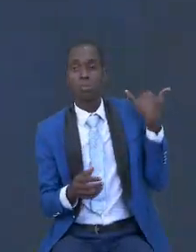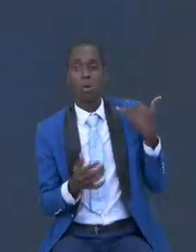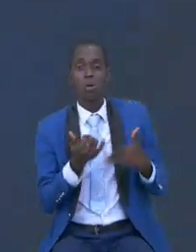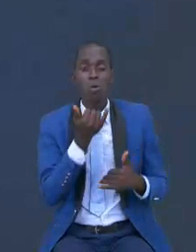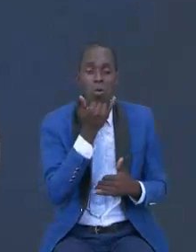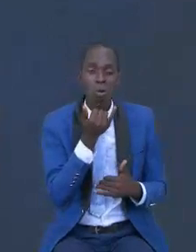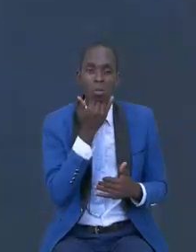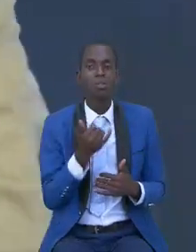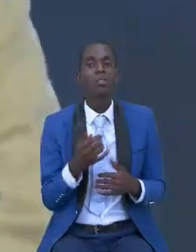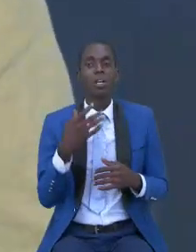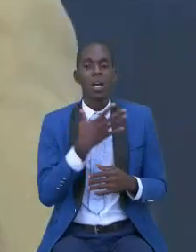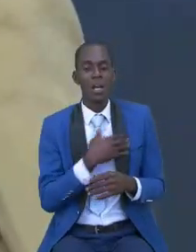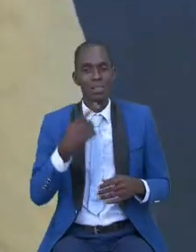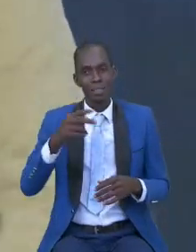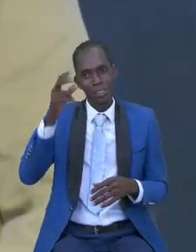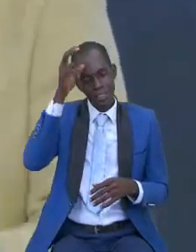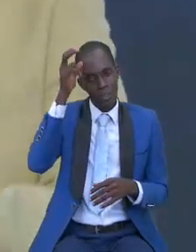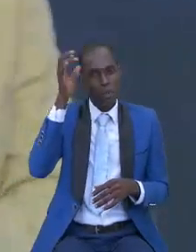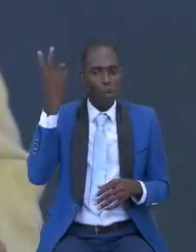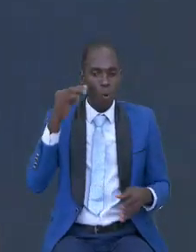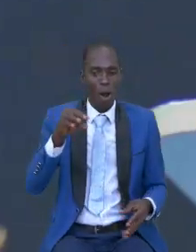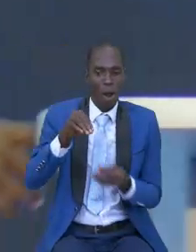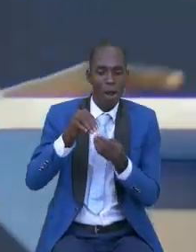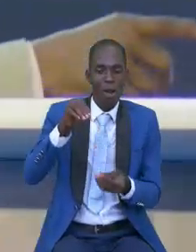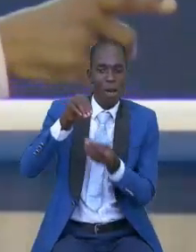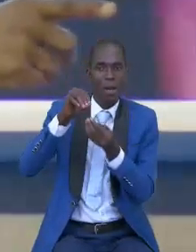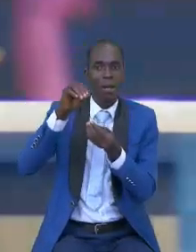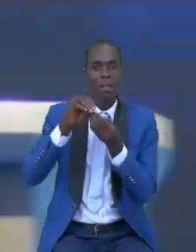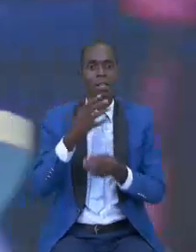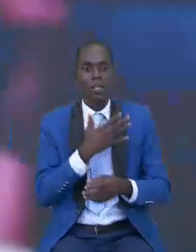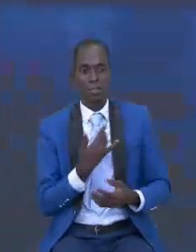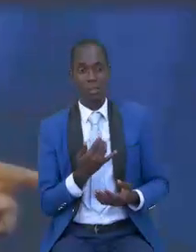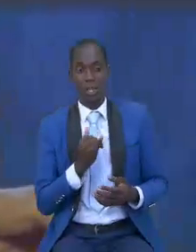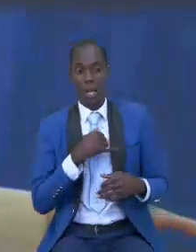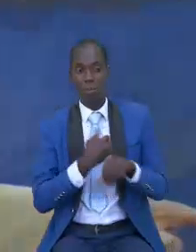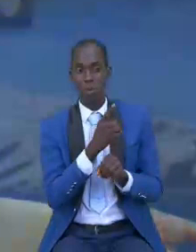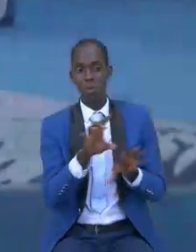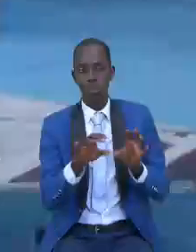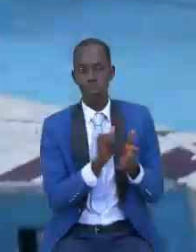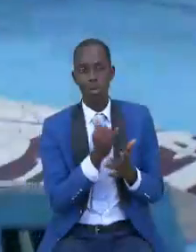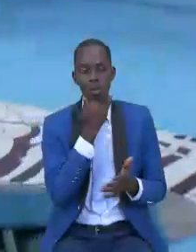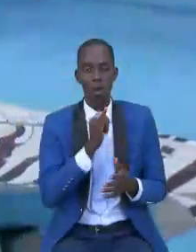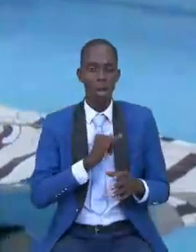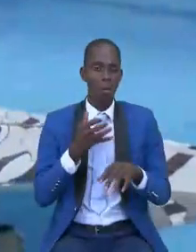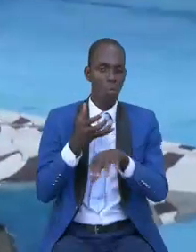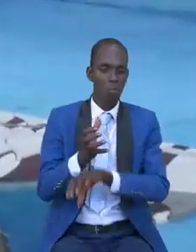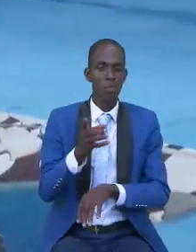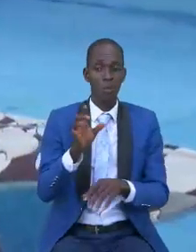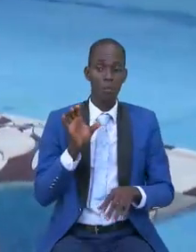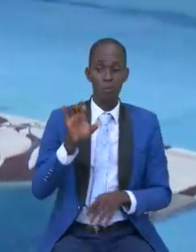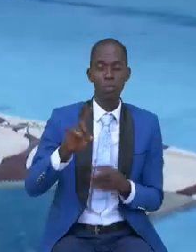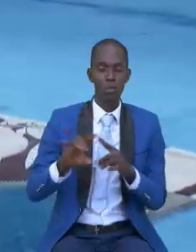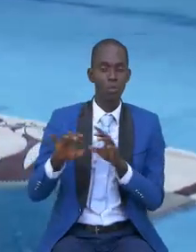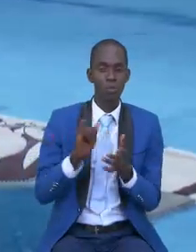sinful, and the devil was piling it up, and Satan was saying, I made you do that, I made you do that, I made you do